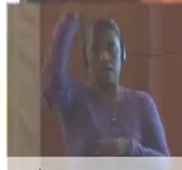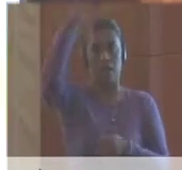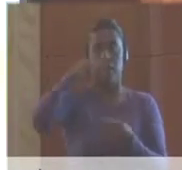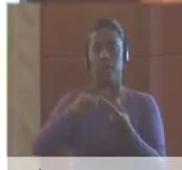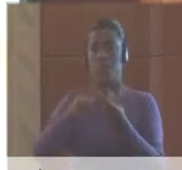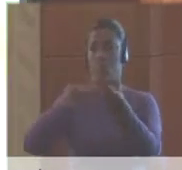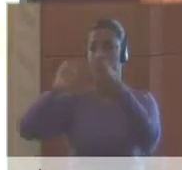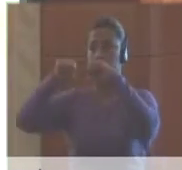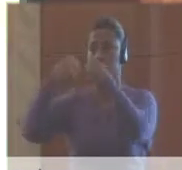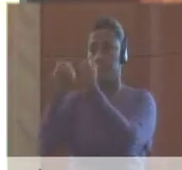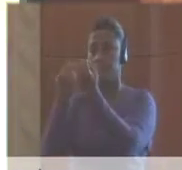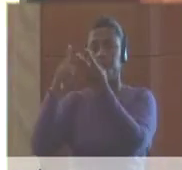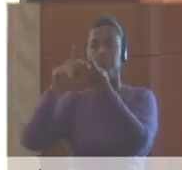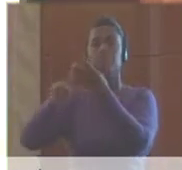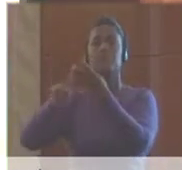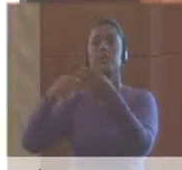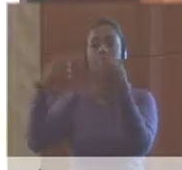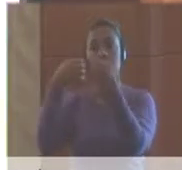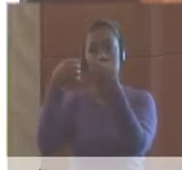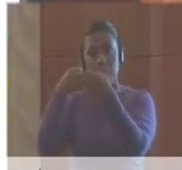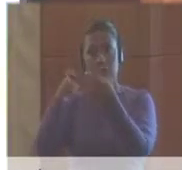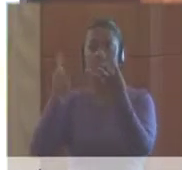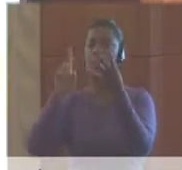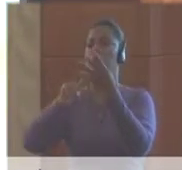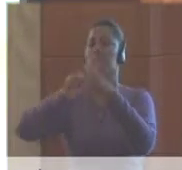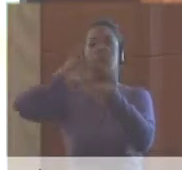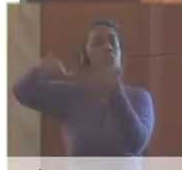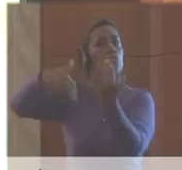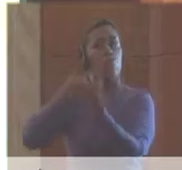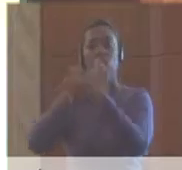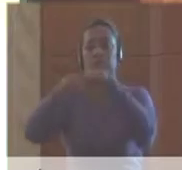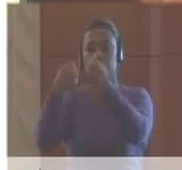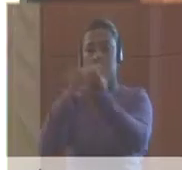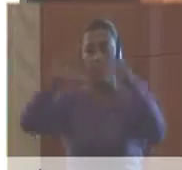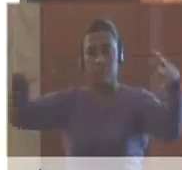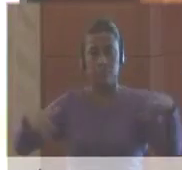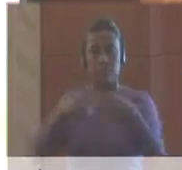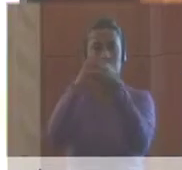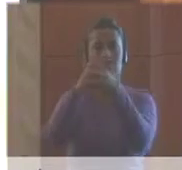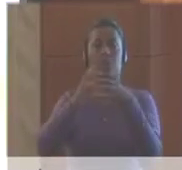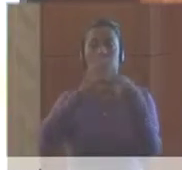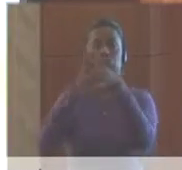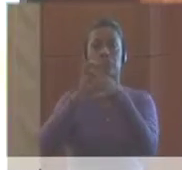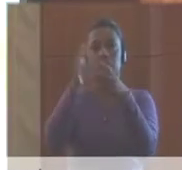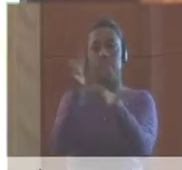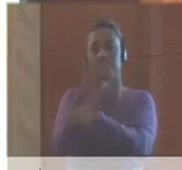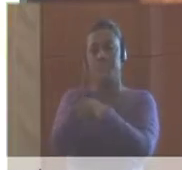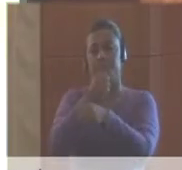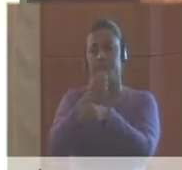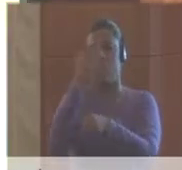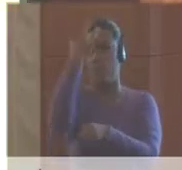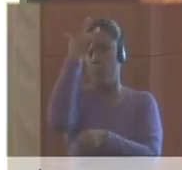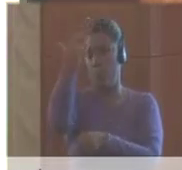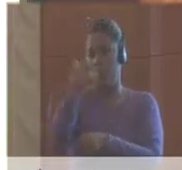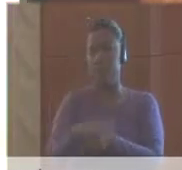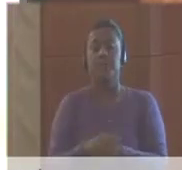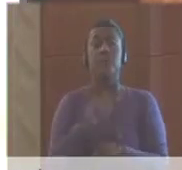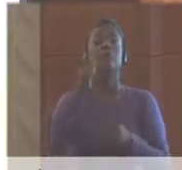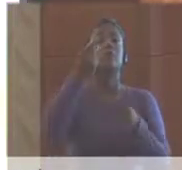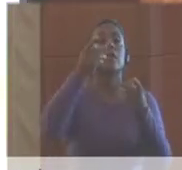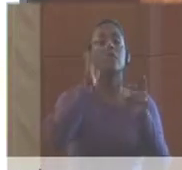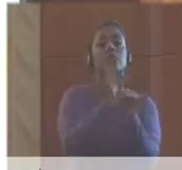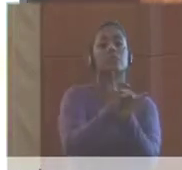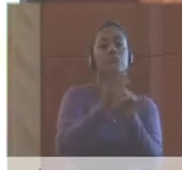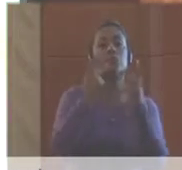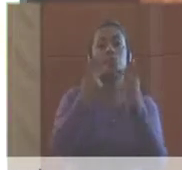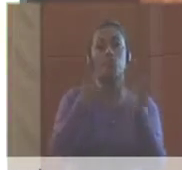actions, the actions of civil society and of companies and in general society. Why? Because we see that public